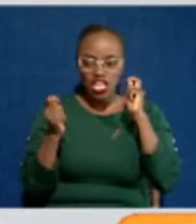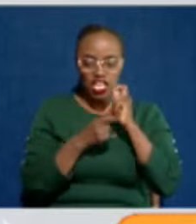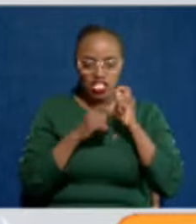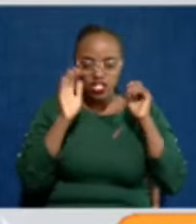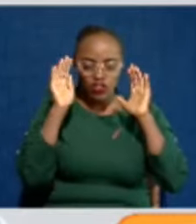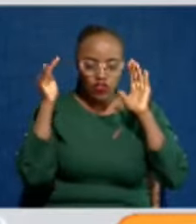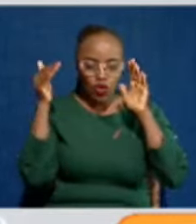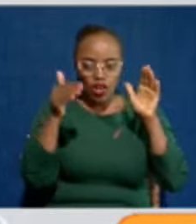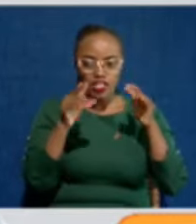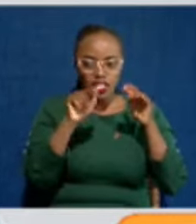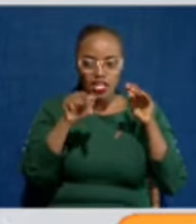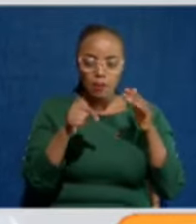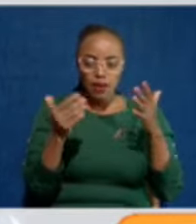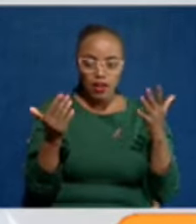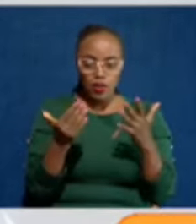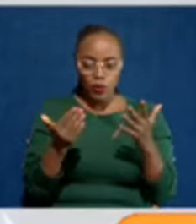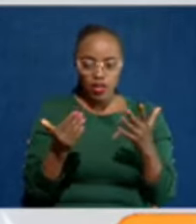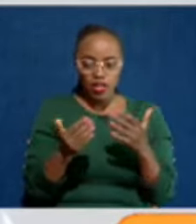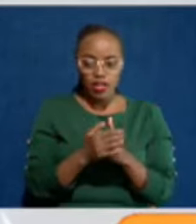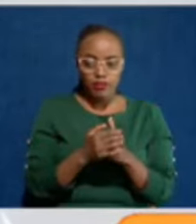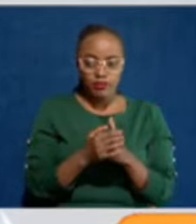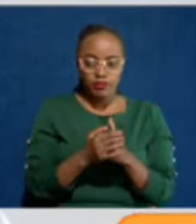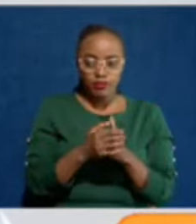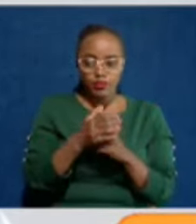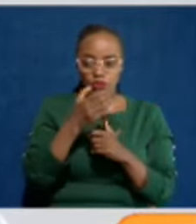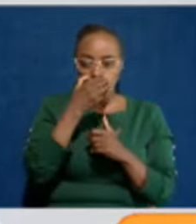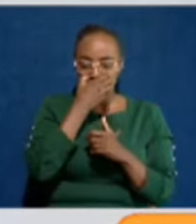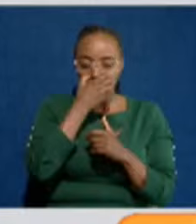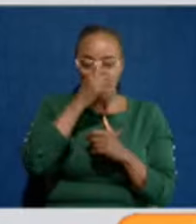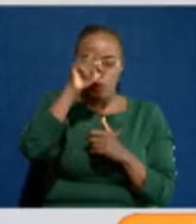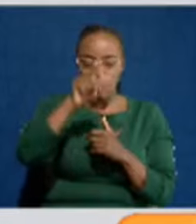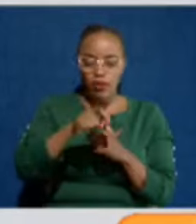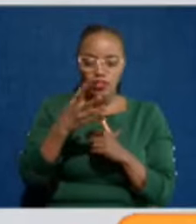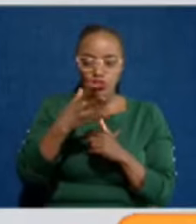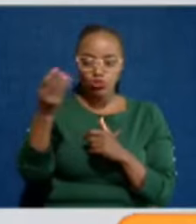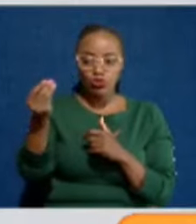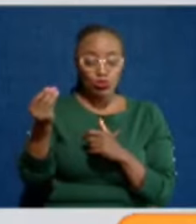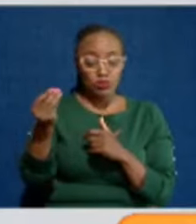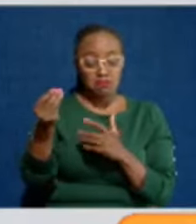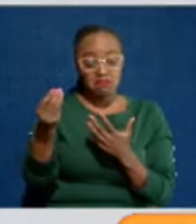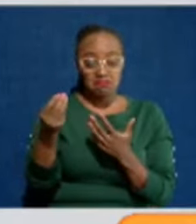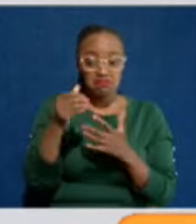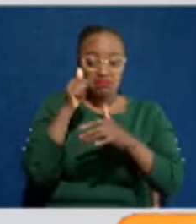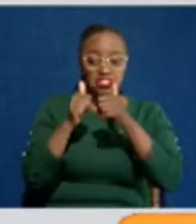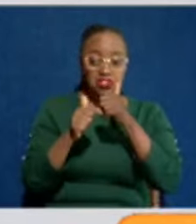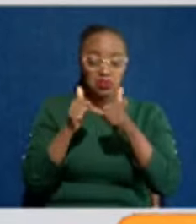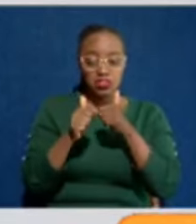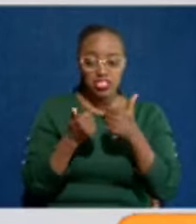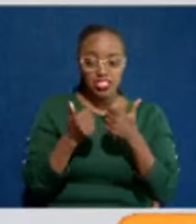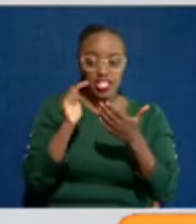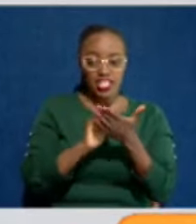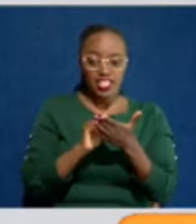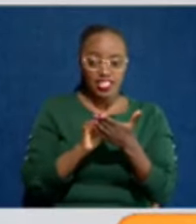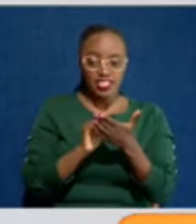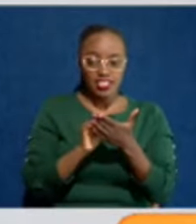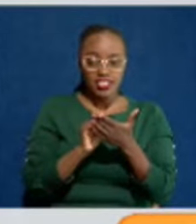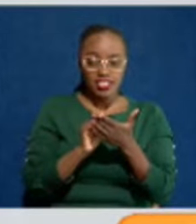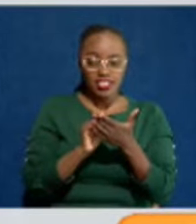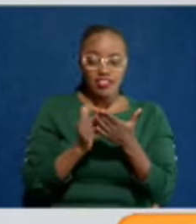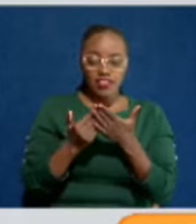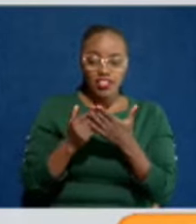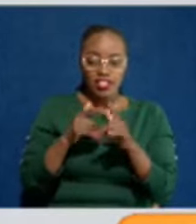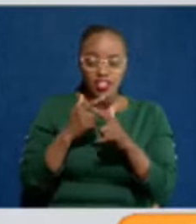the demand to Ruto must go, to which again the